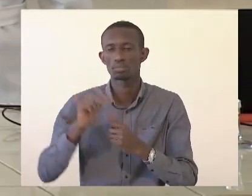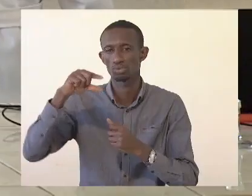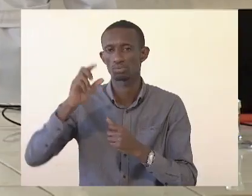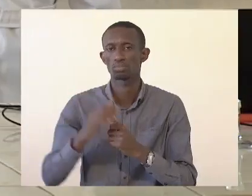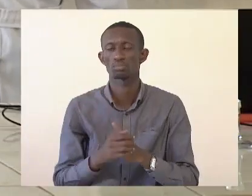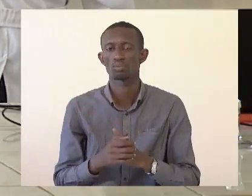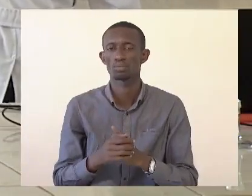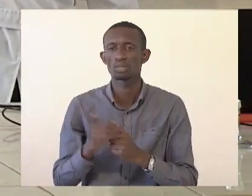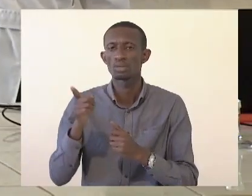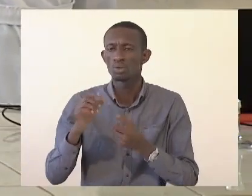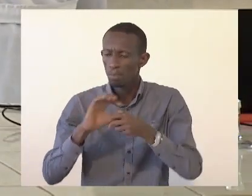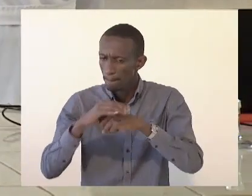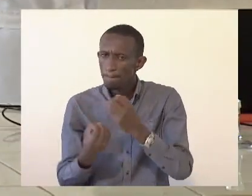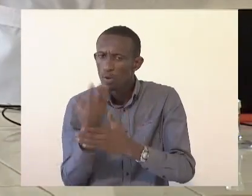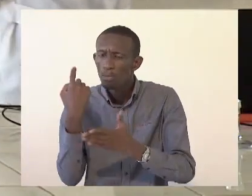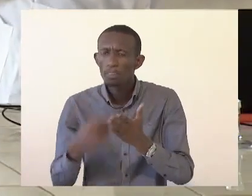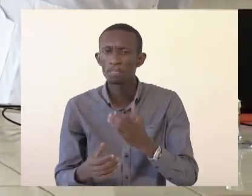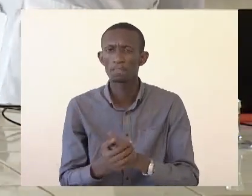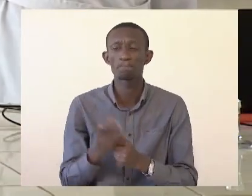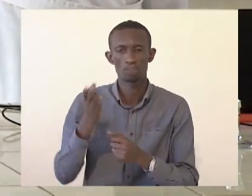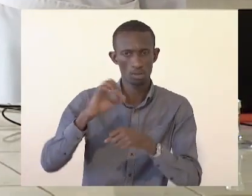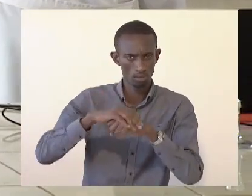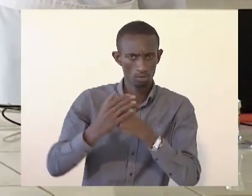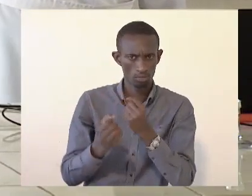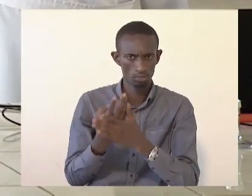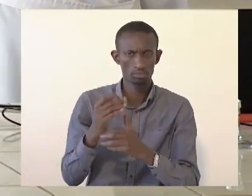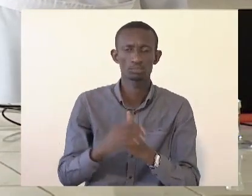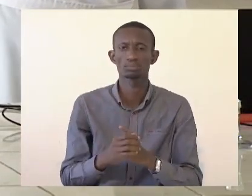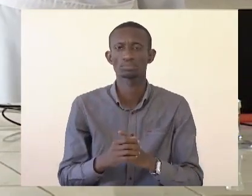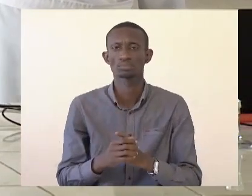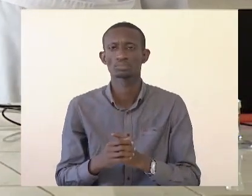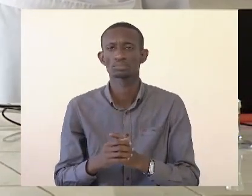aqueous state. What do we produce? We produce silver